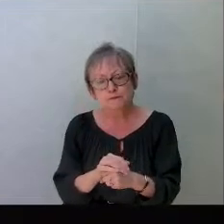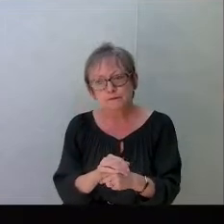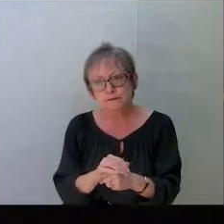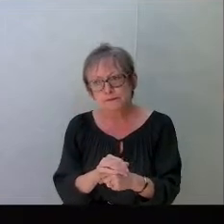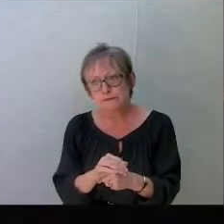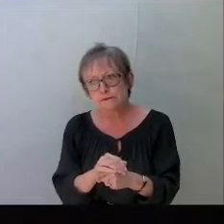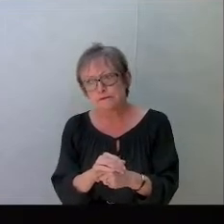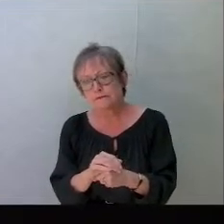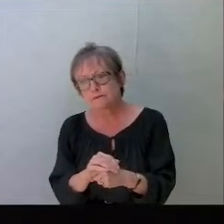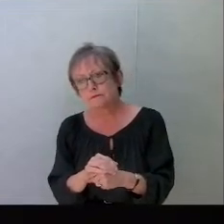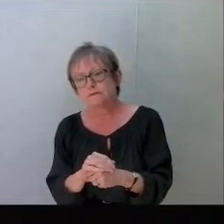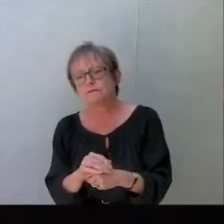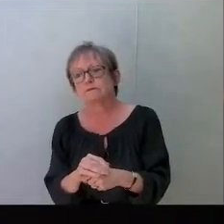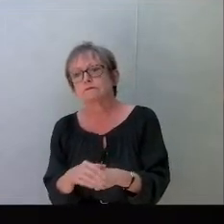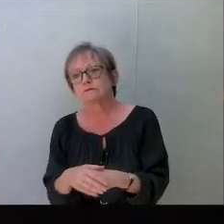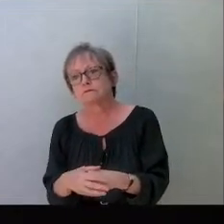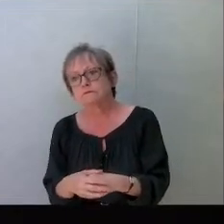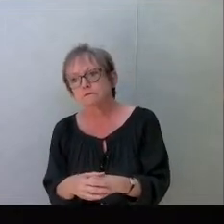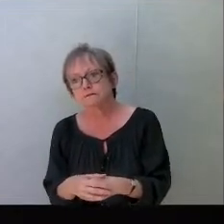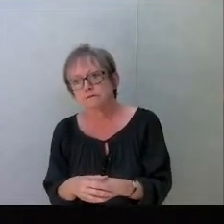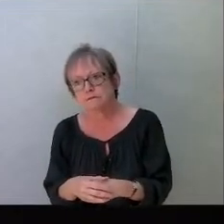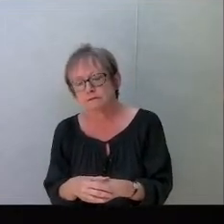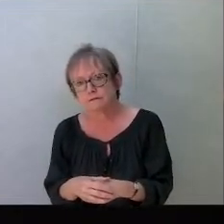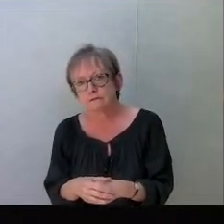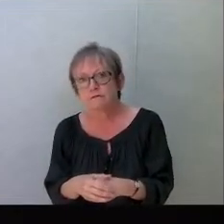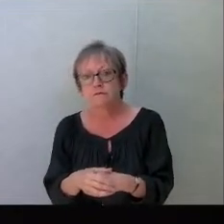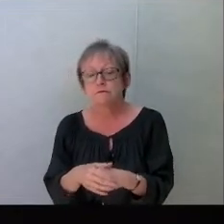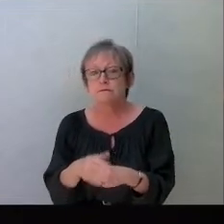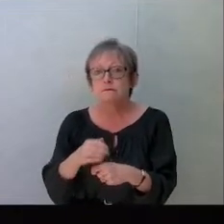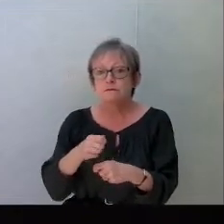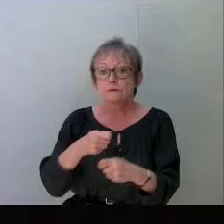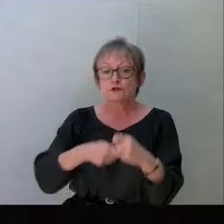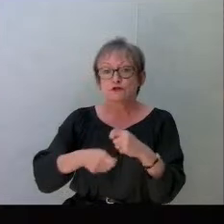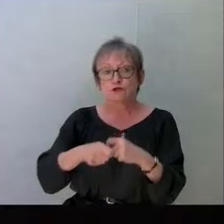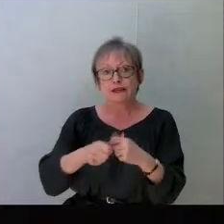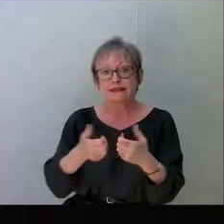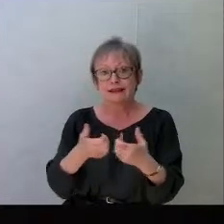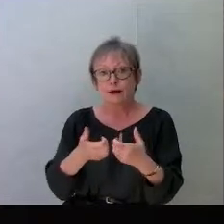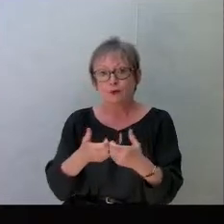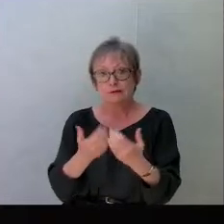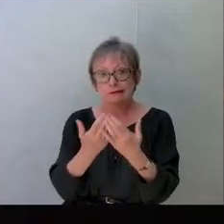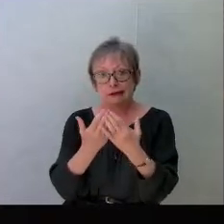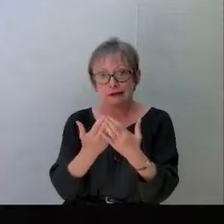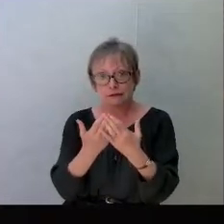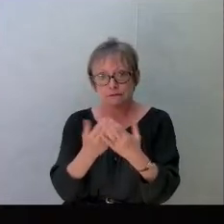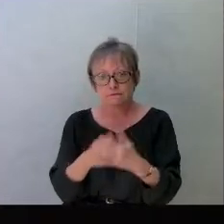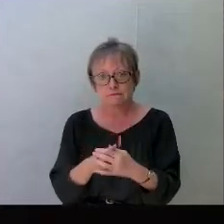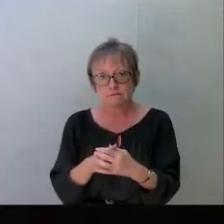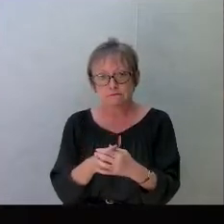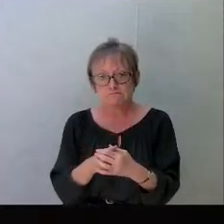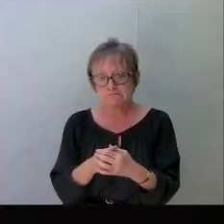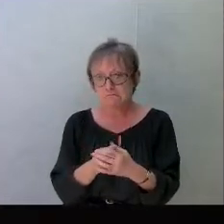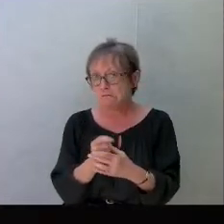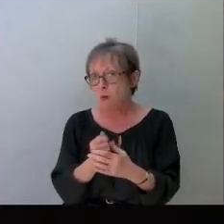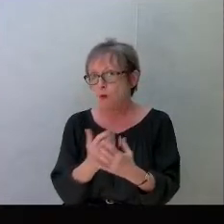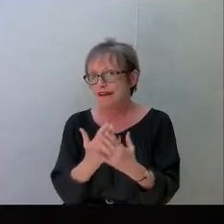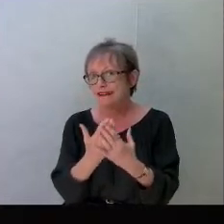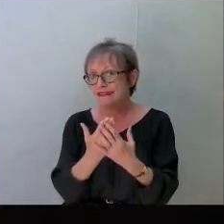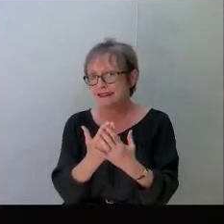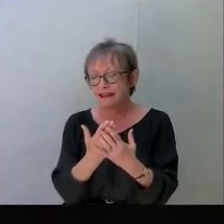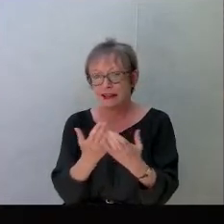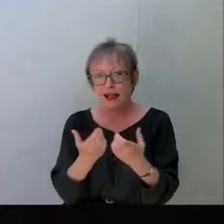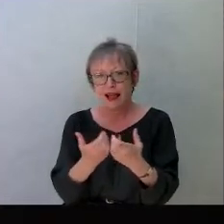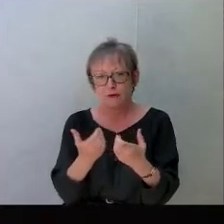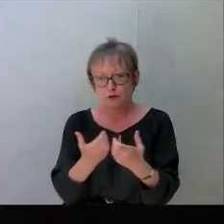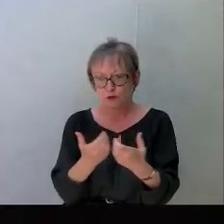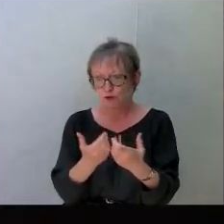pandemic. That really changed the way that you had to study, not just study, but the way that you